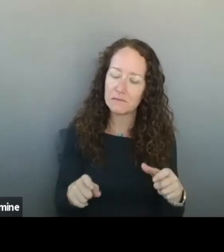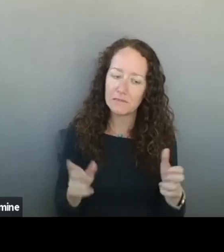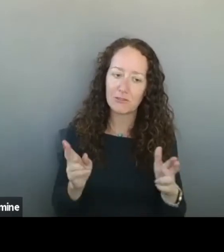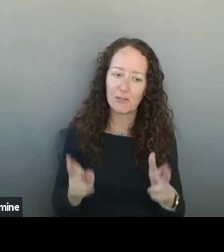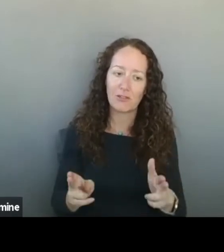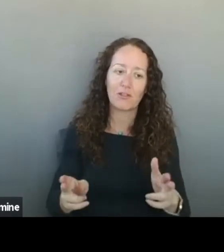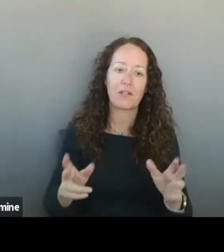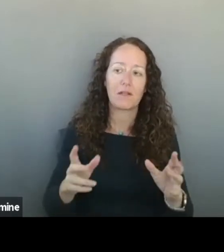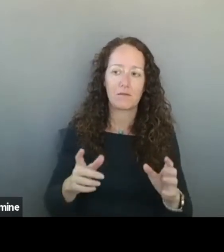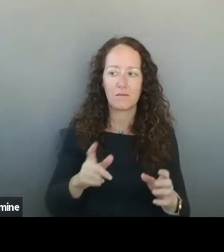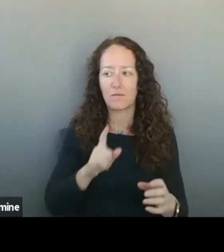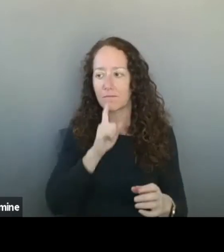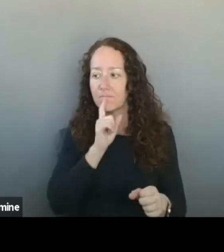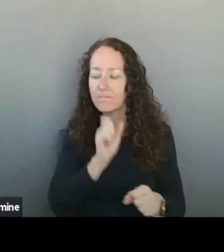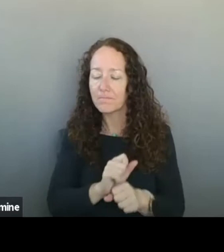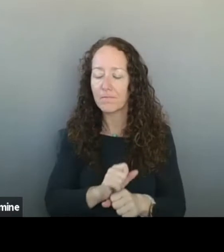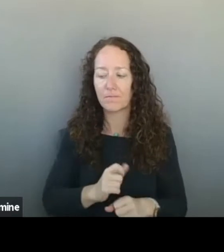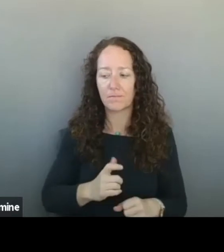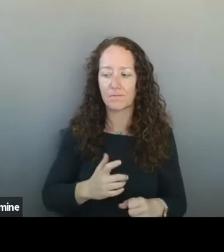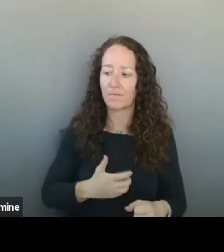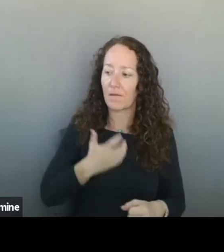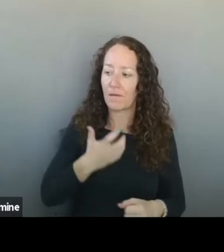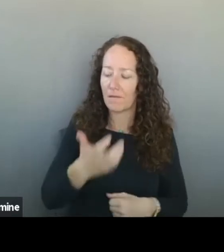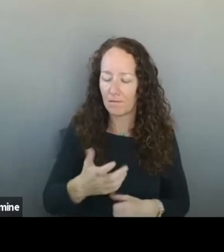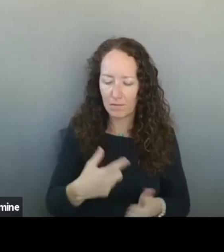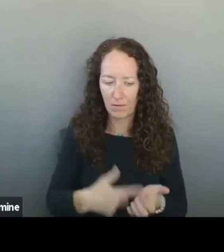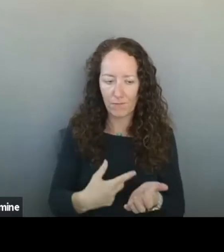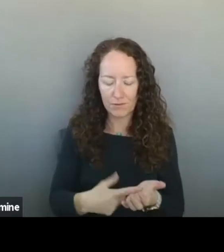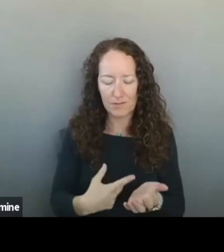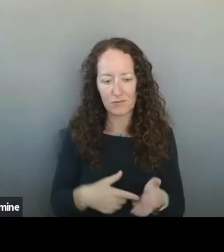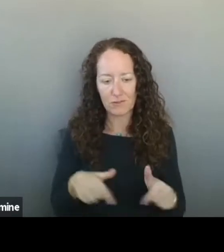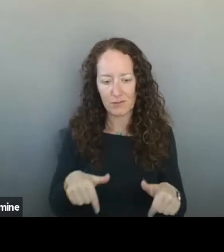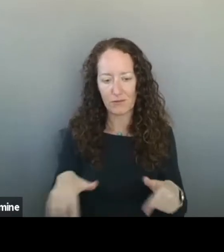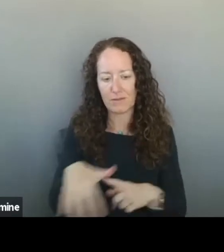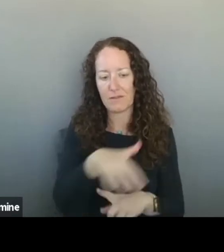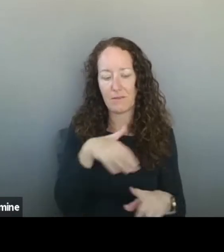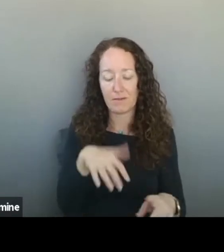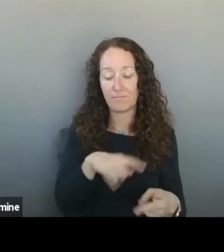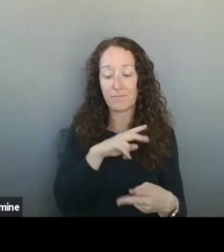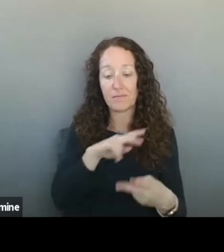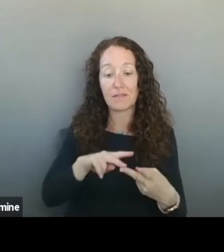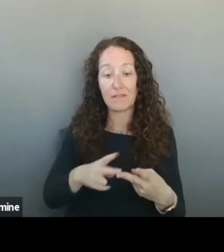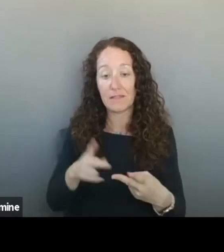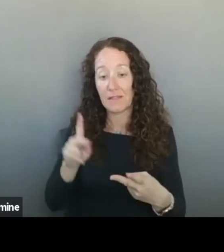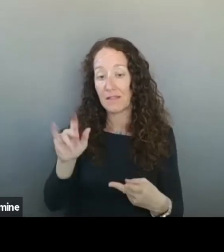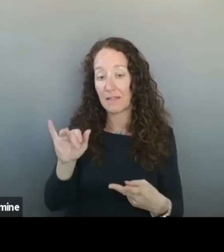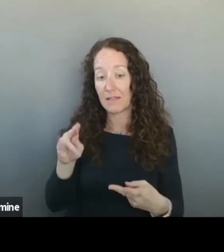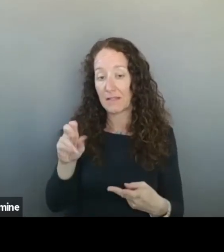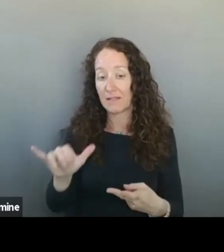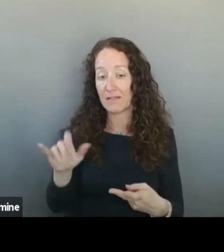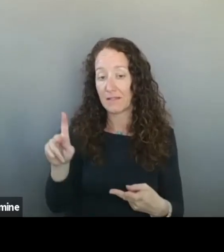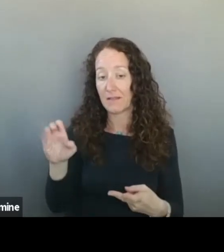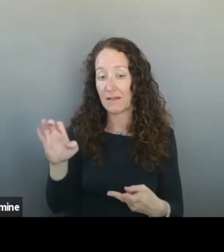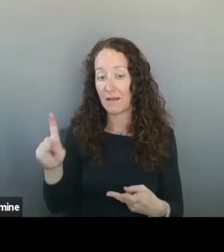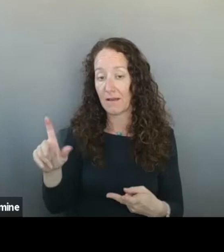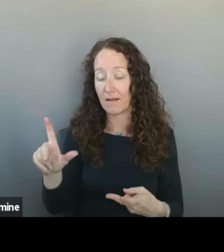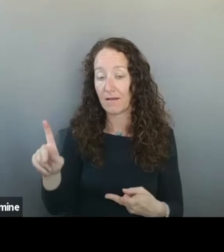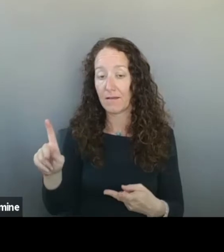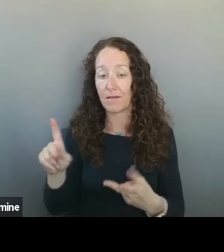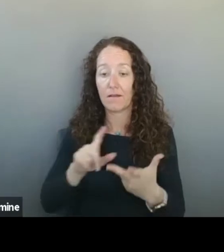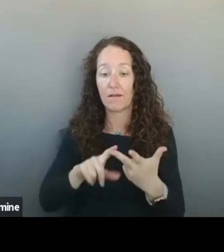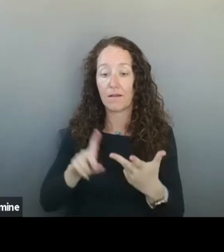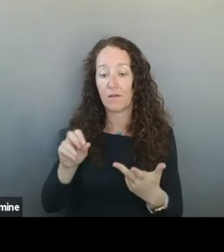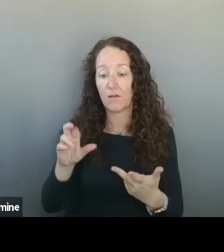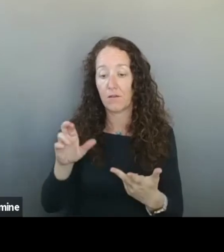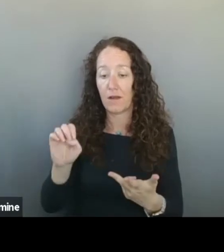authentic conversations in this space. Secondly, specifically to Kinsey Keck and Darrell Cooper for putting together and keeping